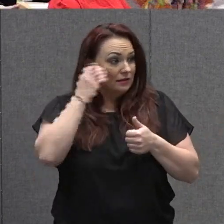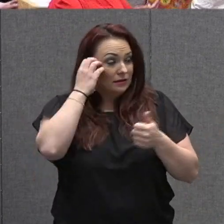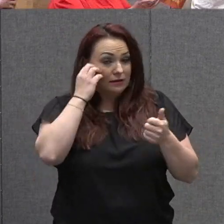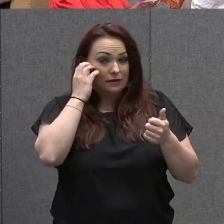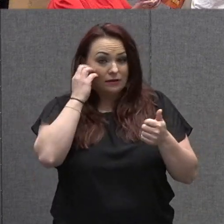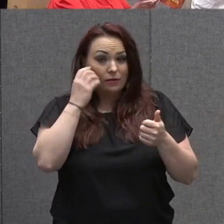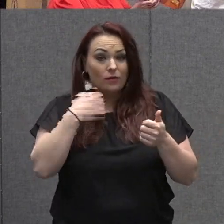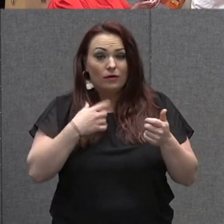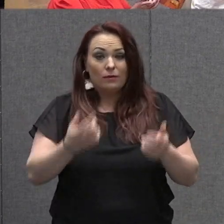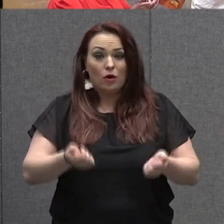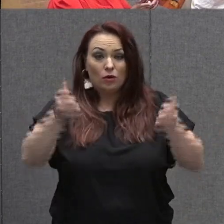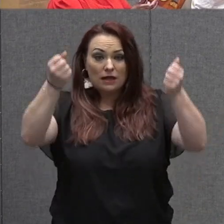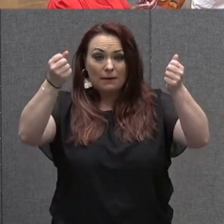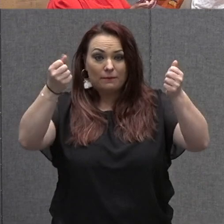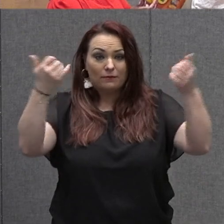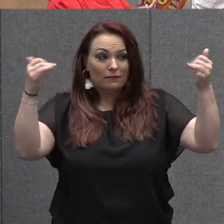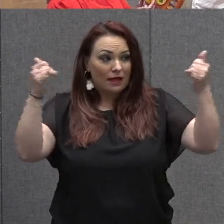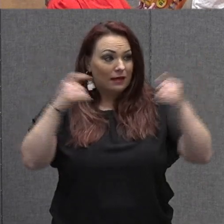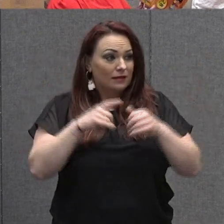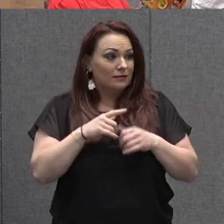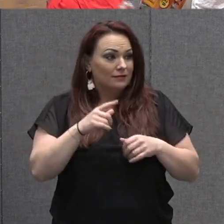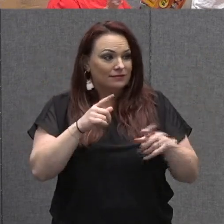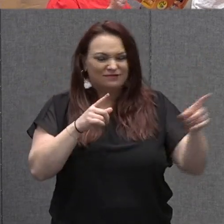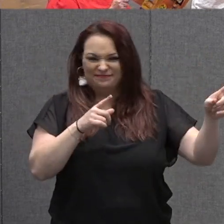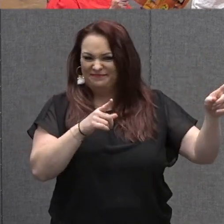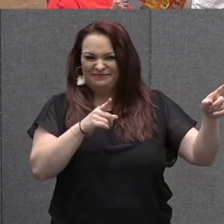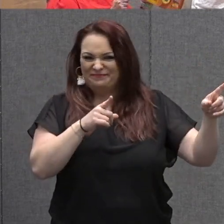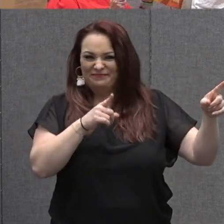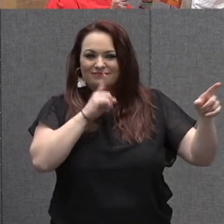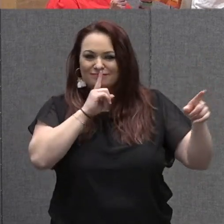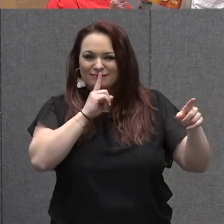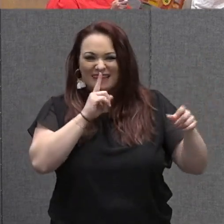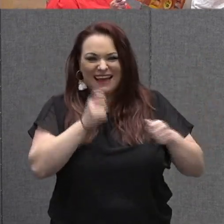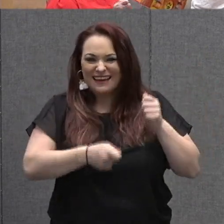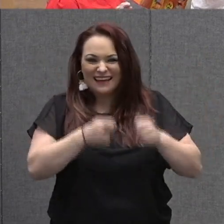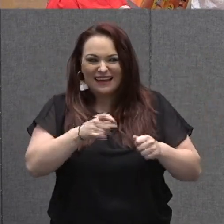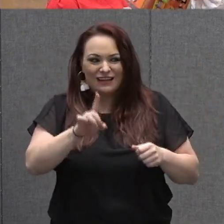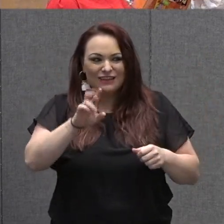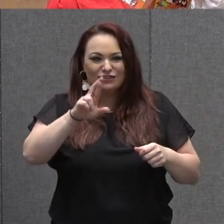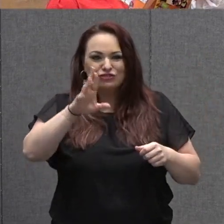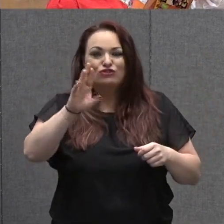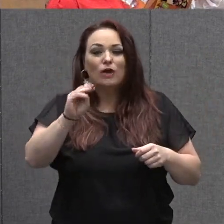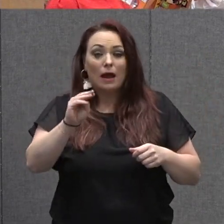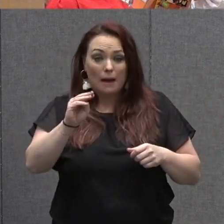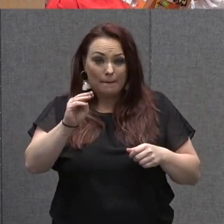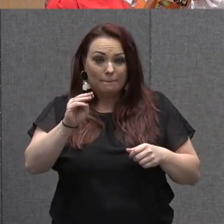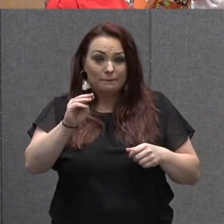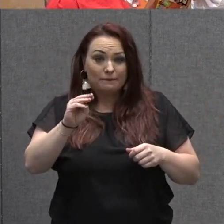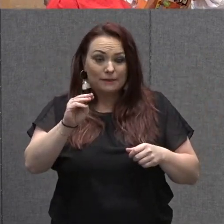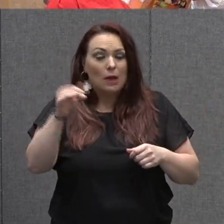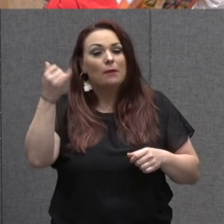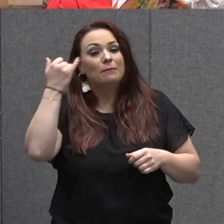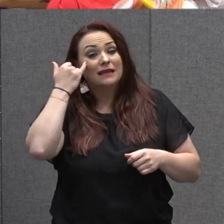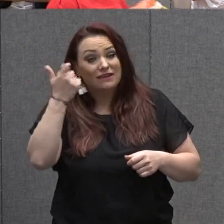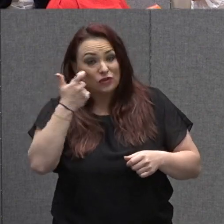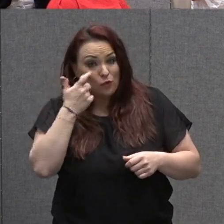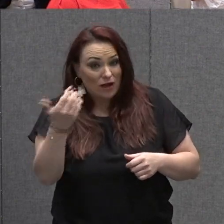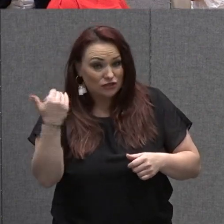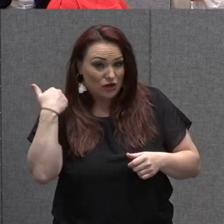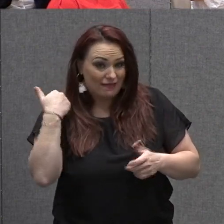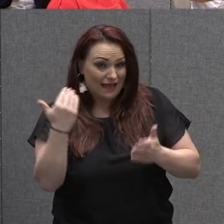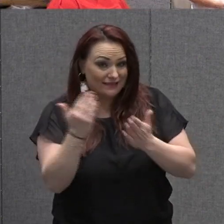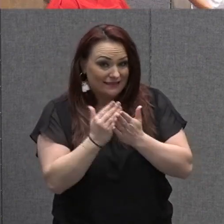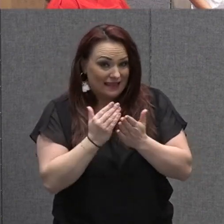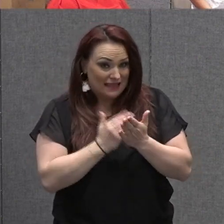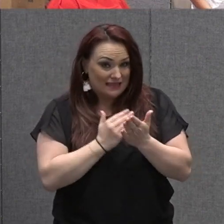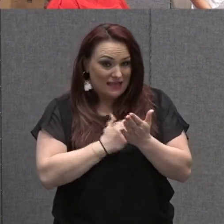drums, but I want everyone to hold up what you're playing. These are not really regular instruments, but if you watched their last lesson, we